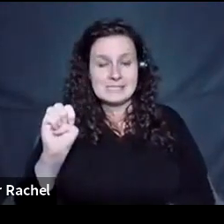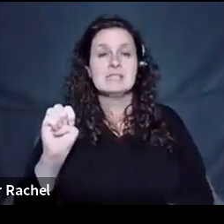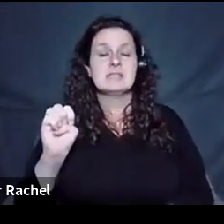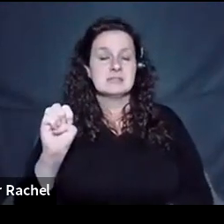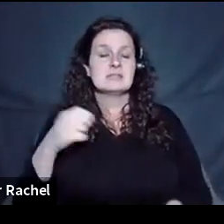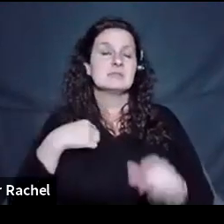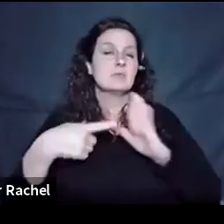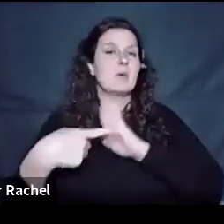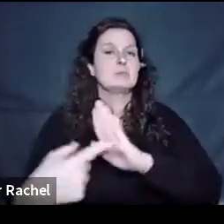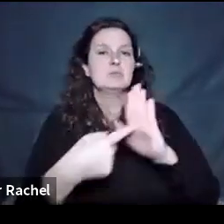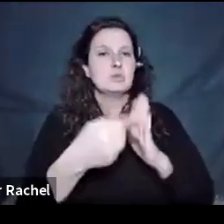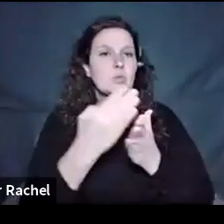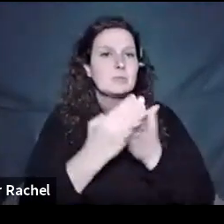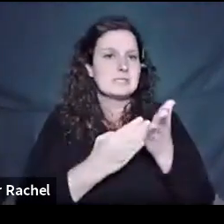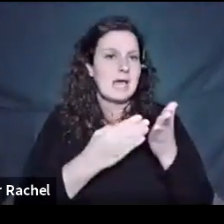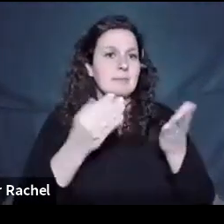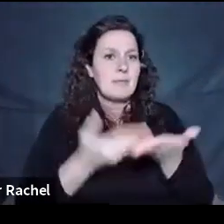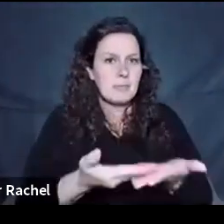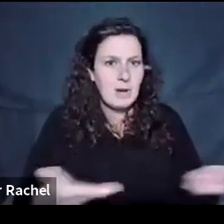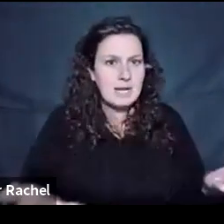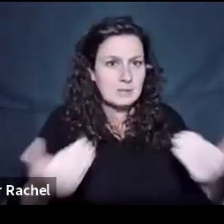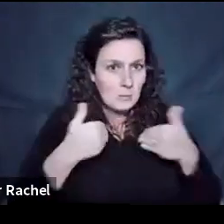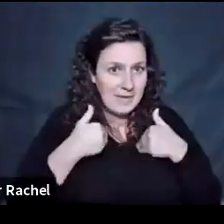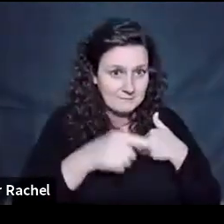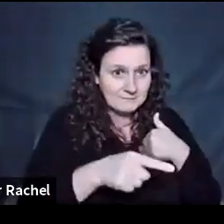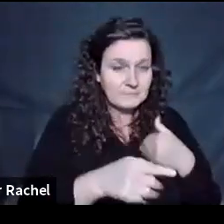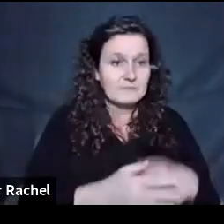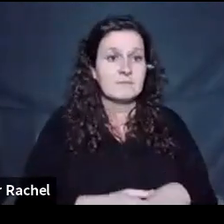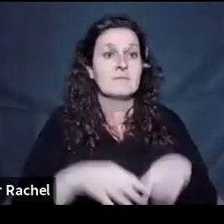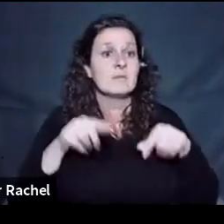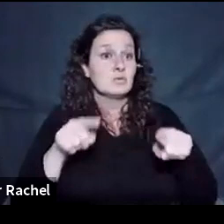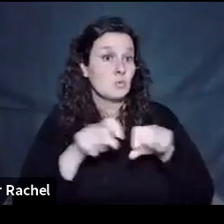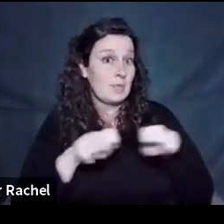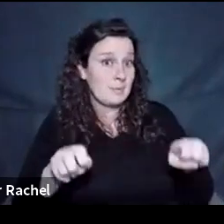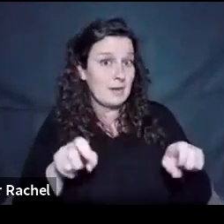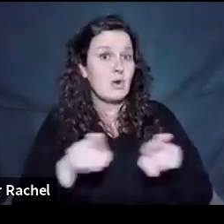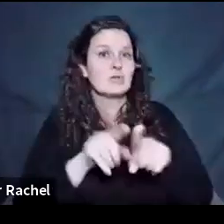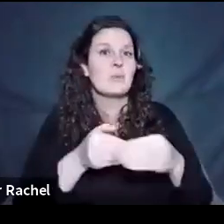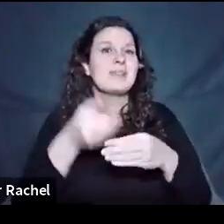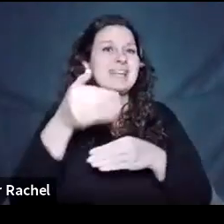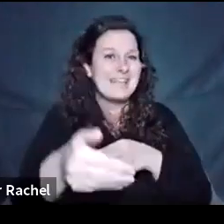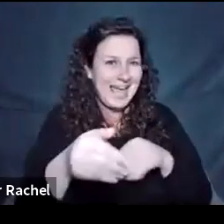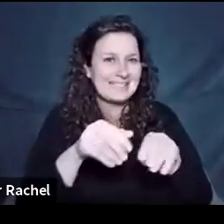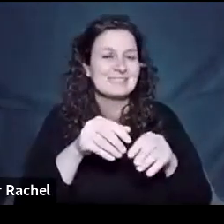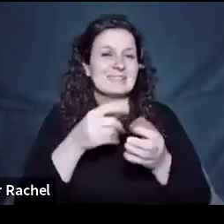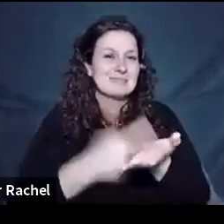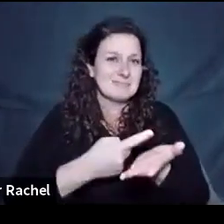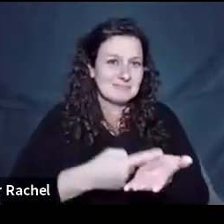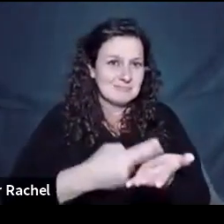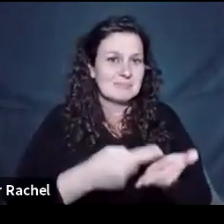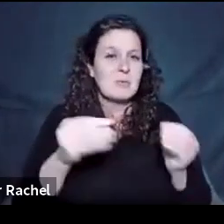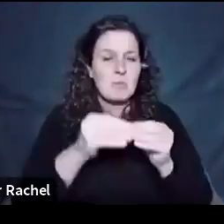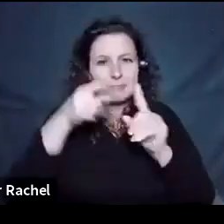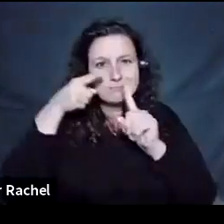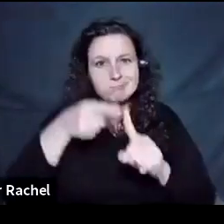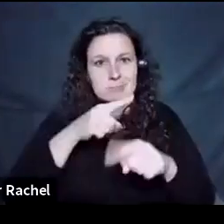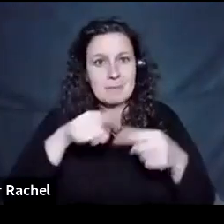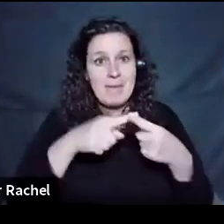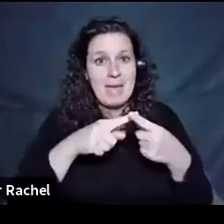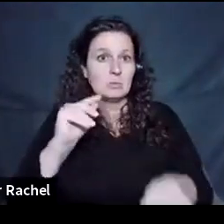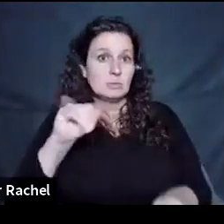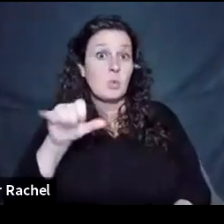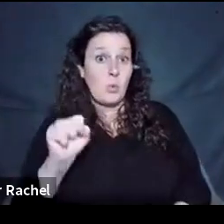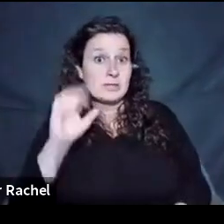of the products and toys that we have during this panel, and also in the next section when we'll be talking more specifically about